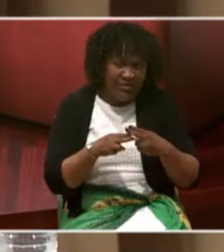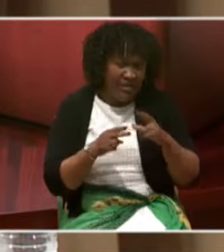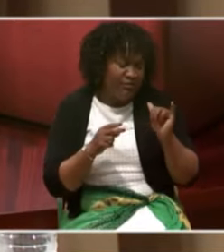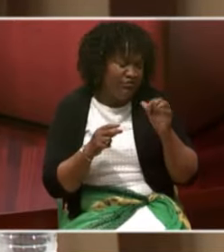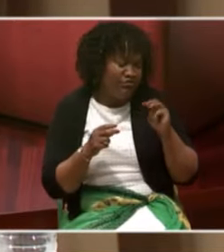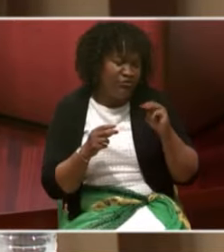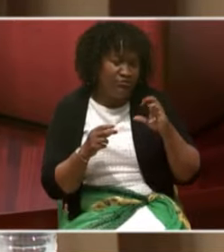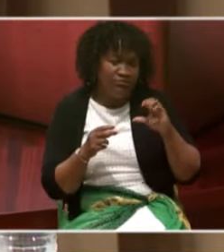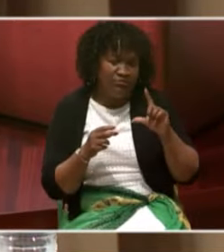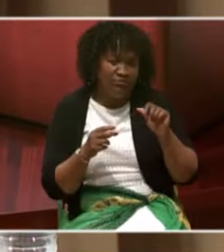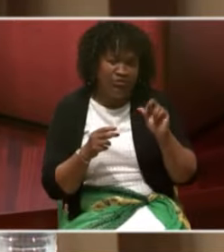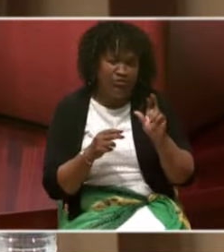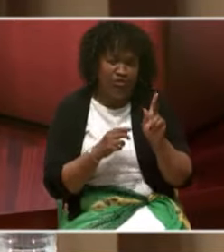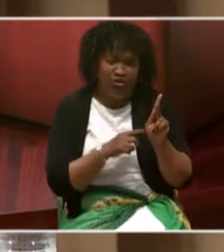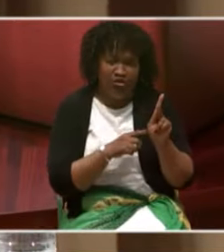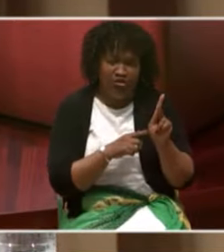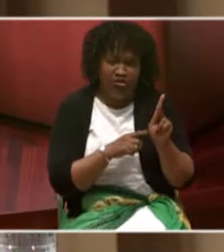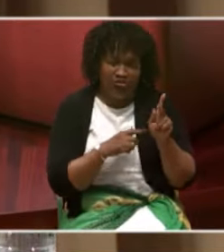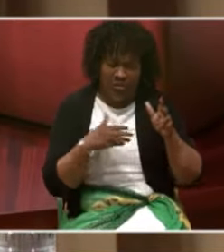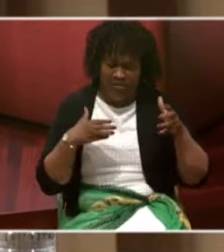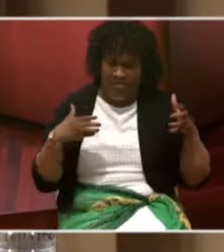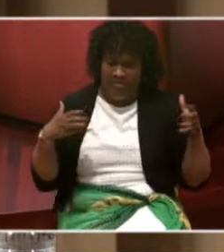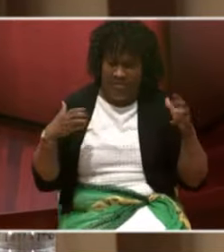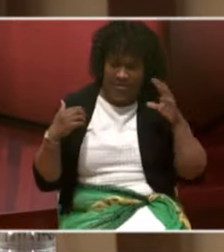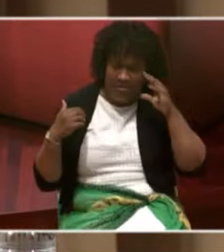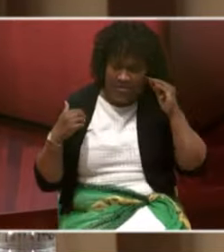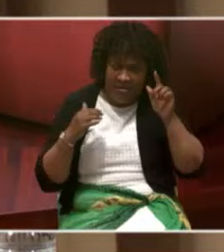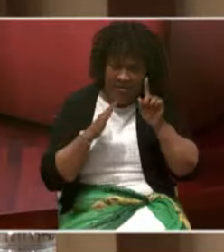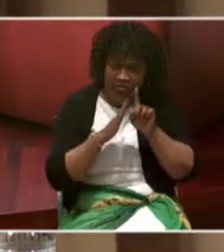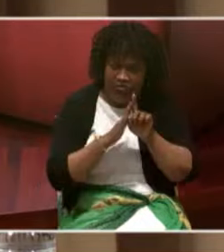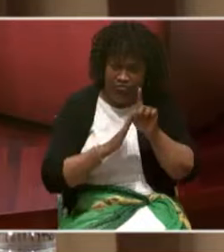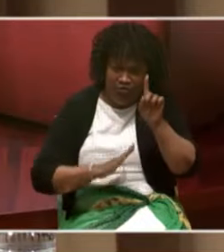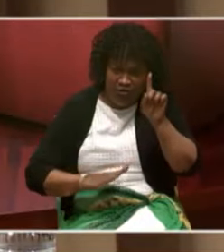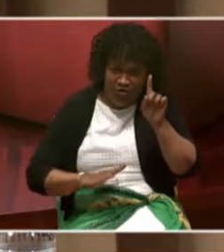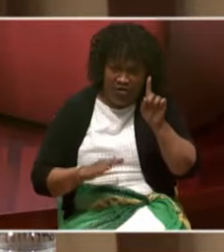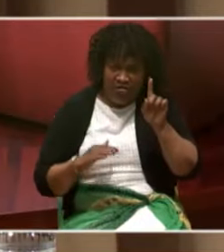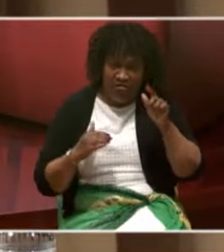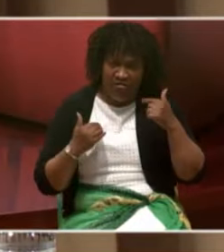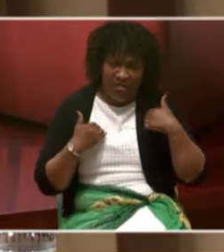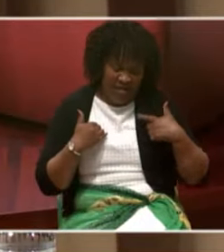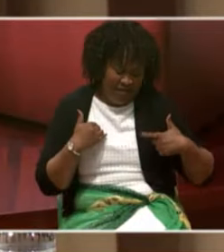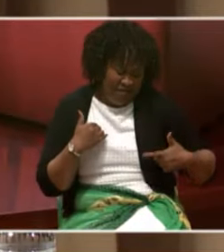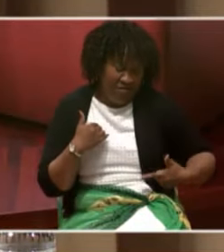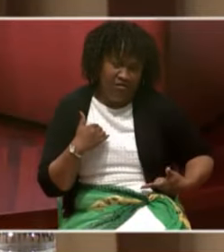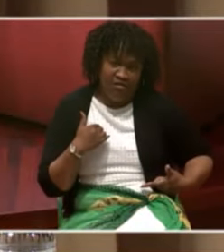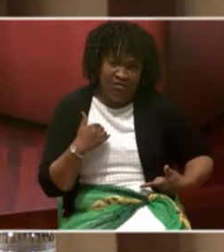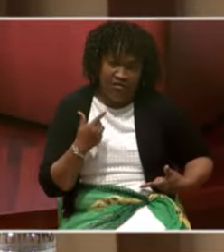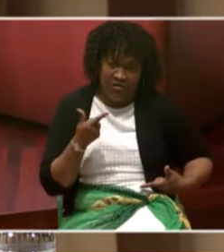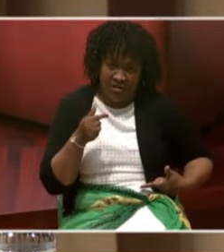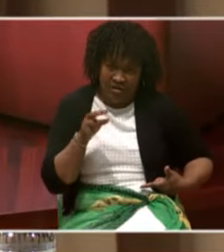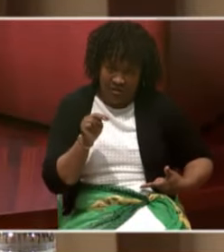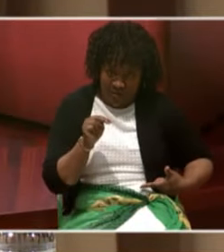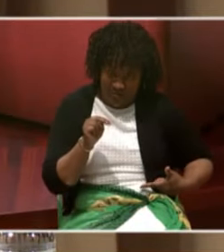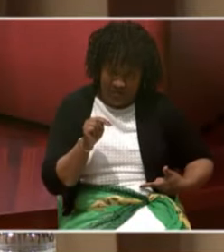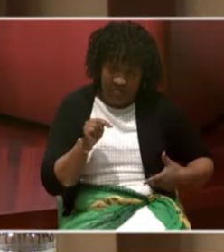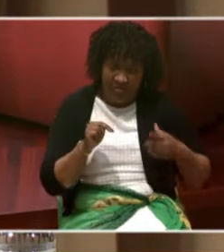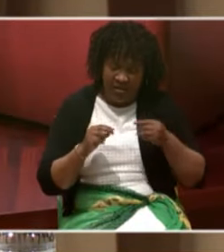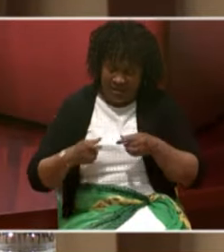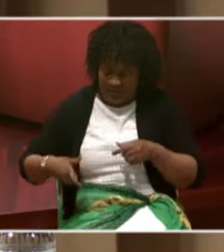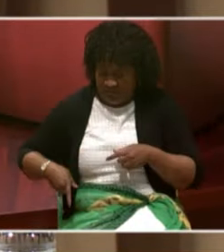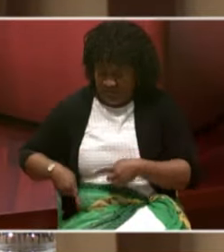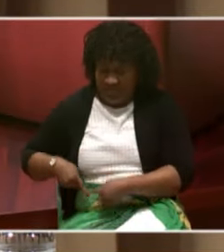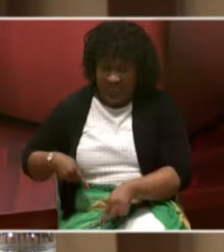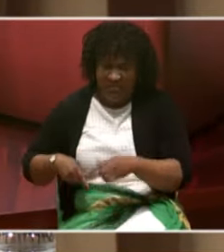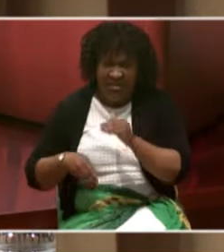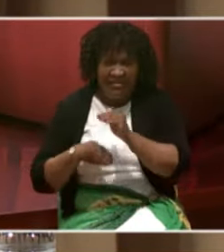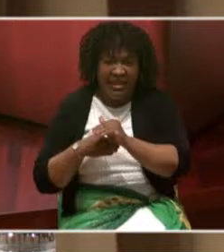this backpack, I had two books. I thought we were going to be in jail, and I wanted to have something to read. I wanted to have something to eat. I